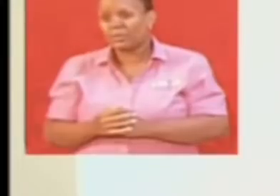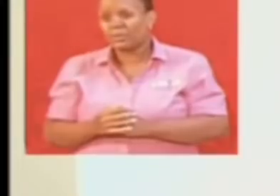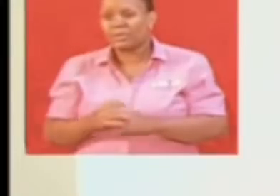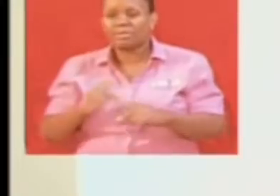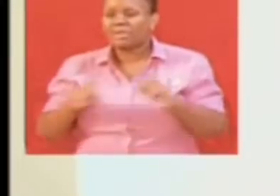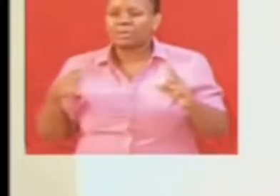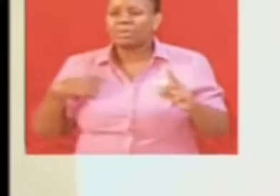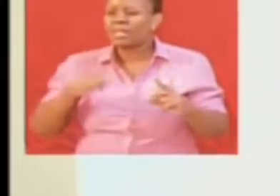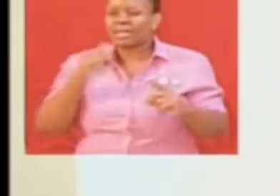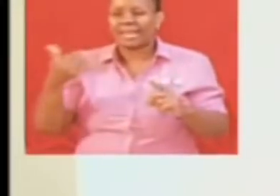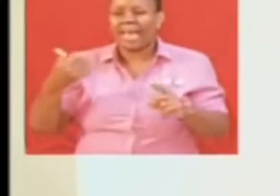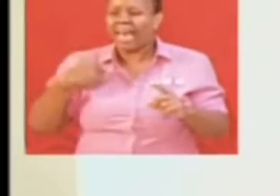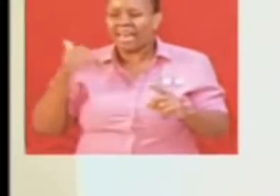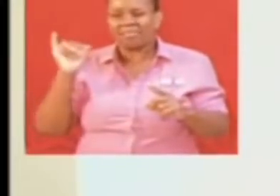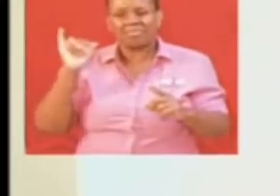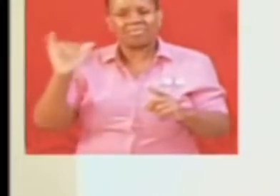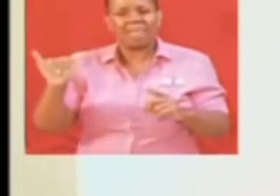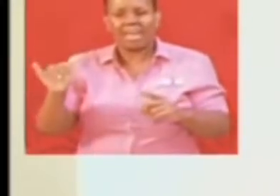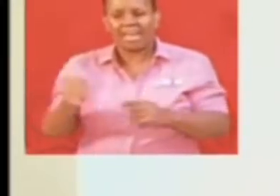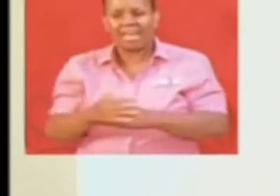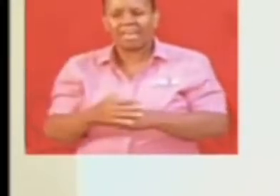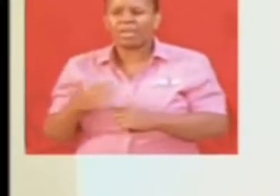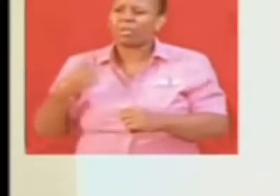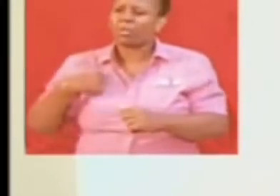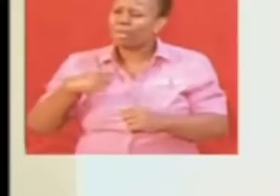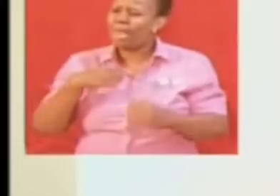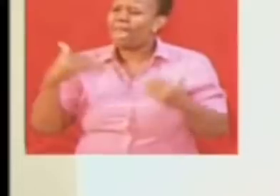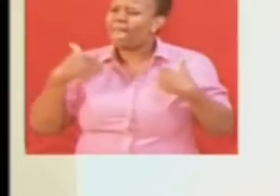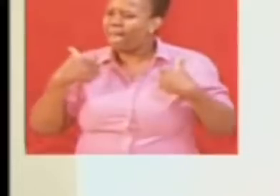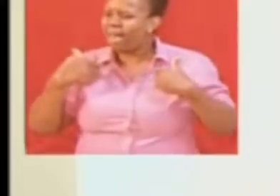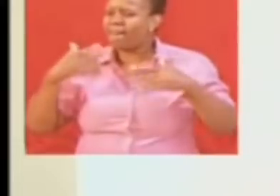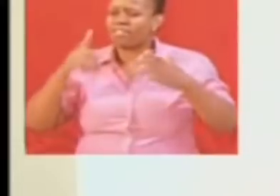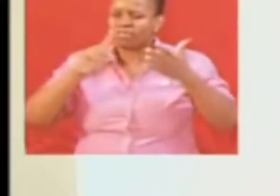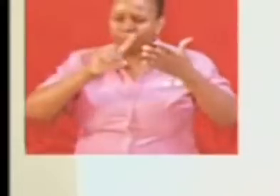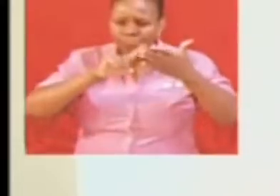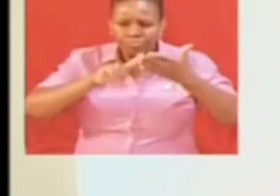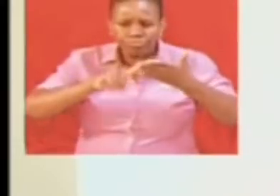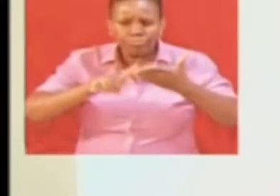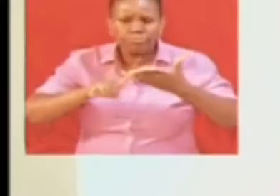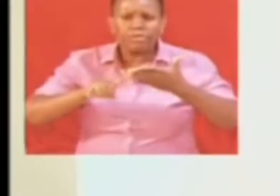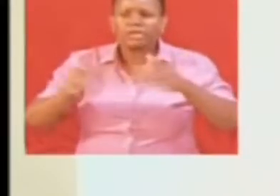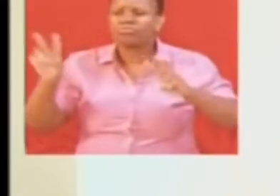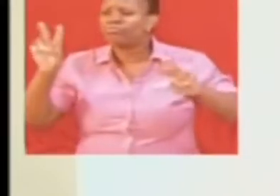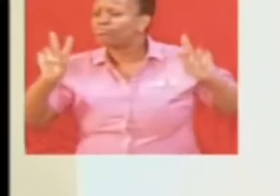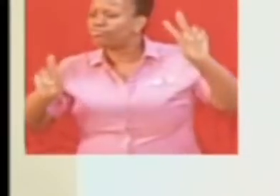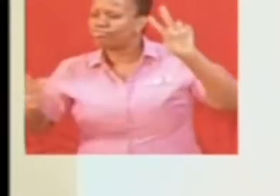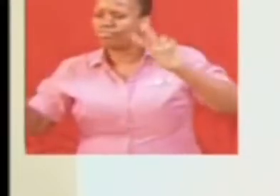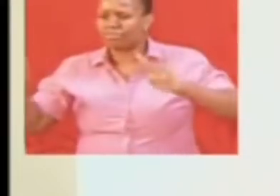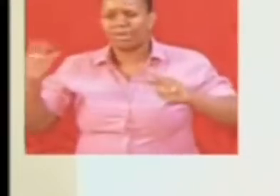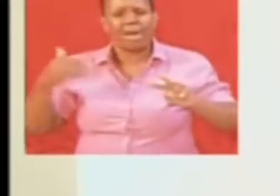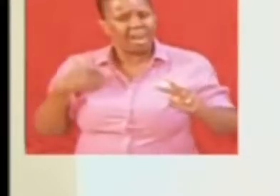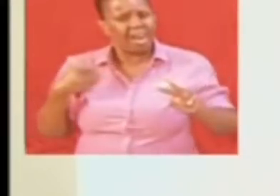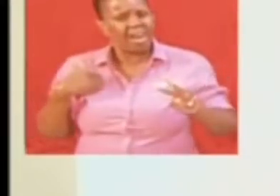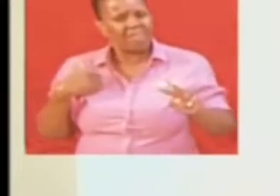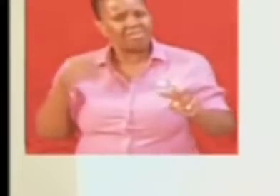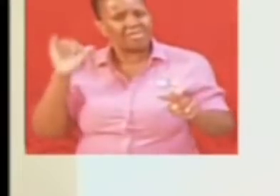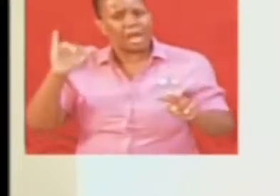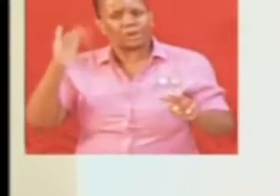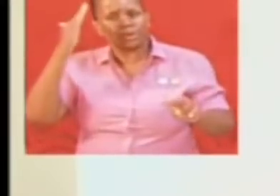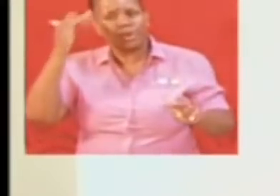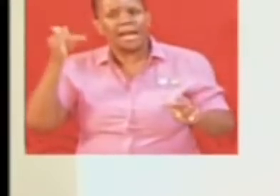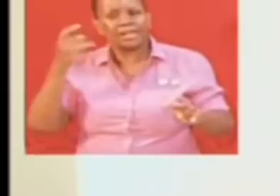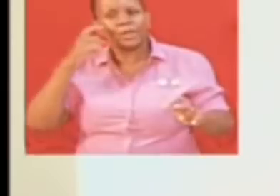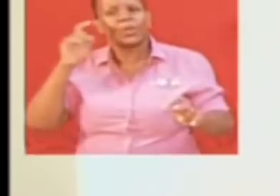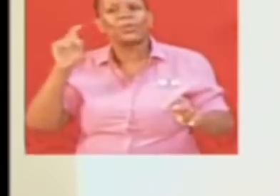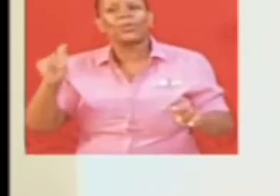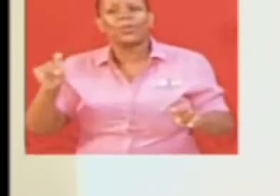is because we have checks on migration that you see news items from time to time that persons